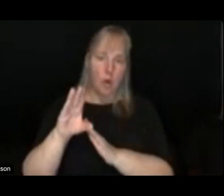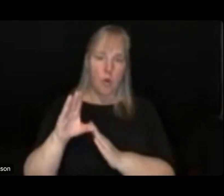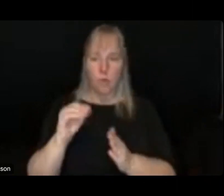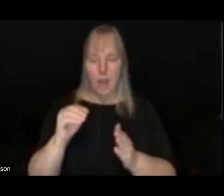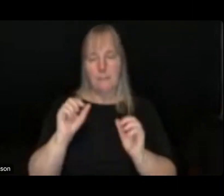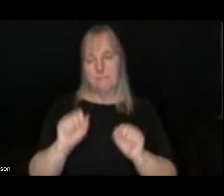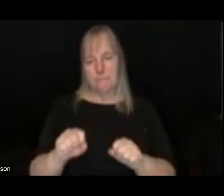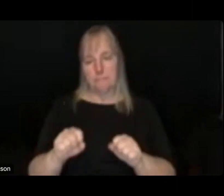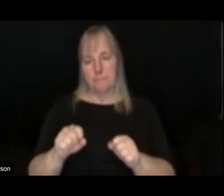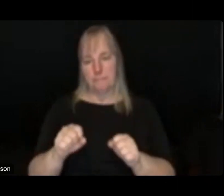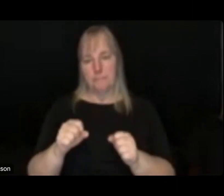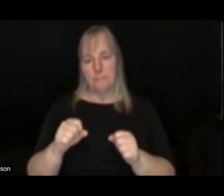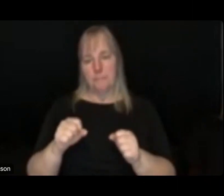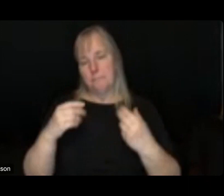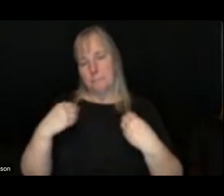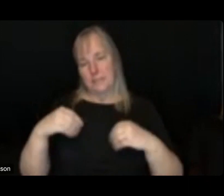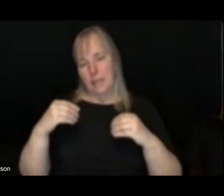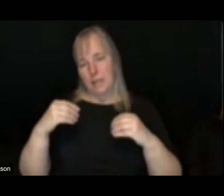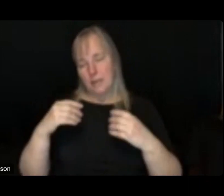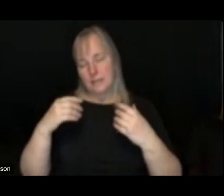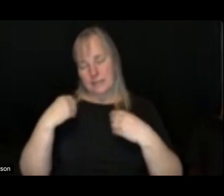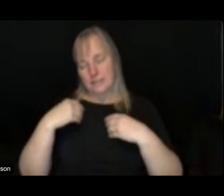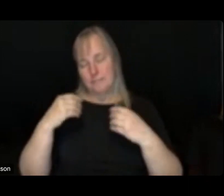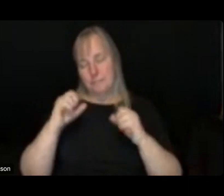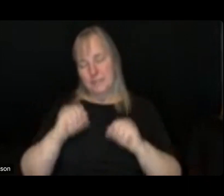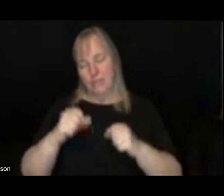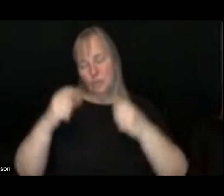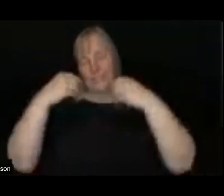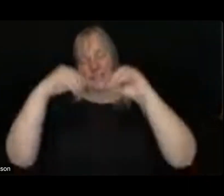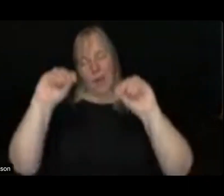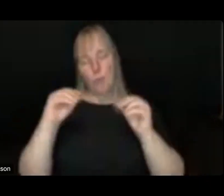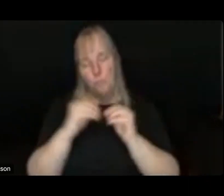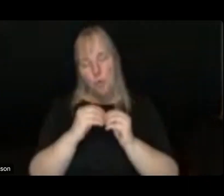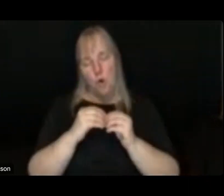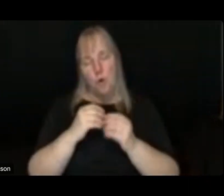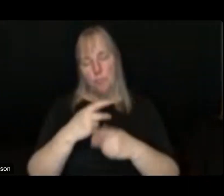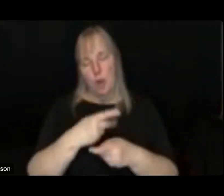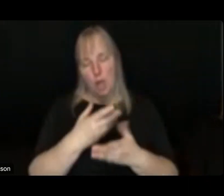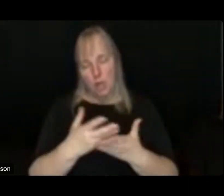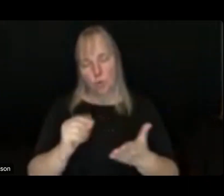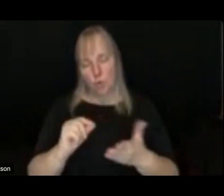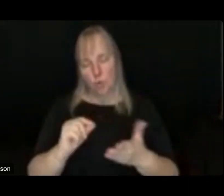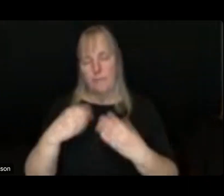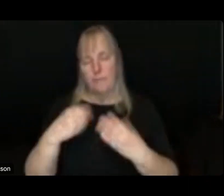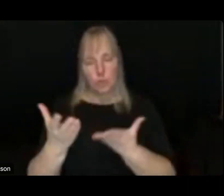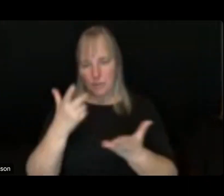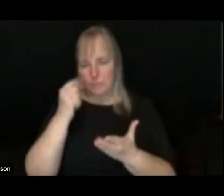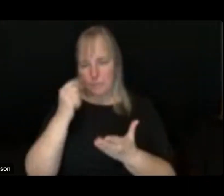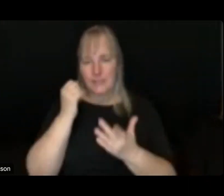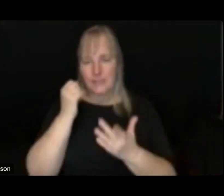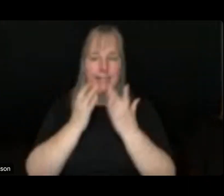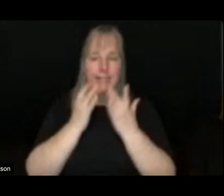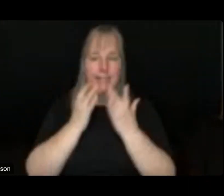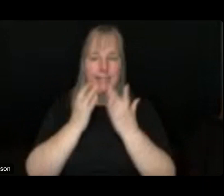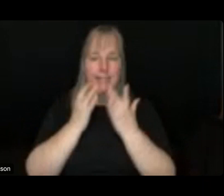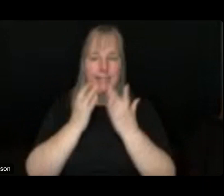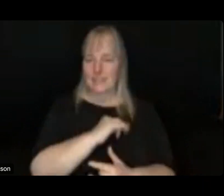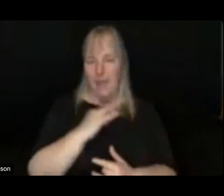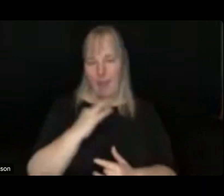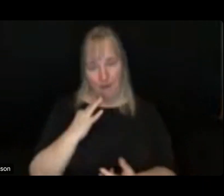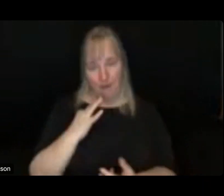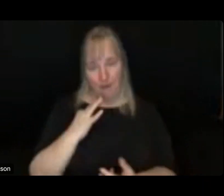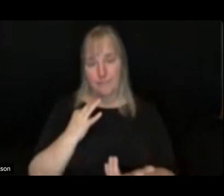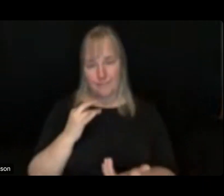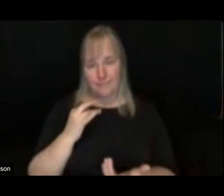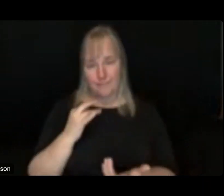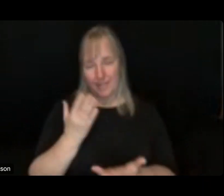sell more product or provide their services because of a lack of staff and things along those lines. So I'd